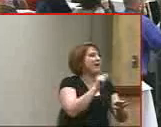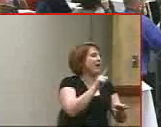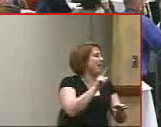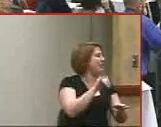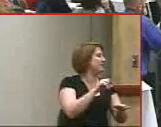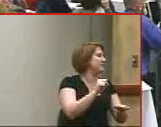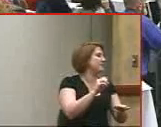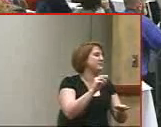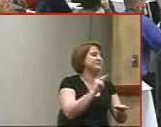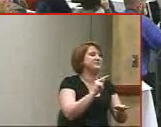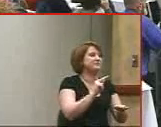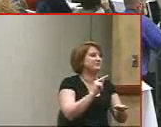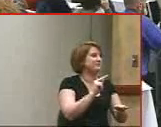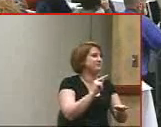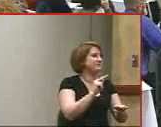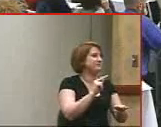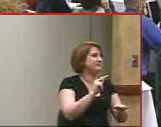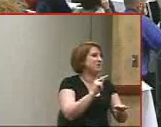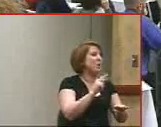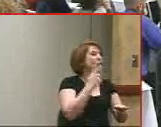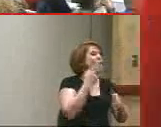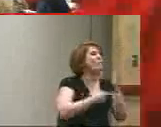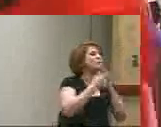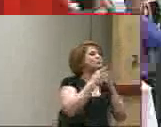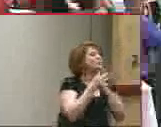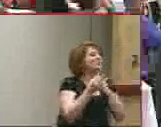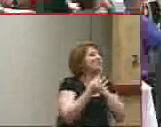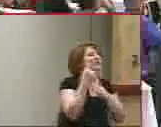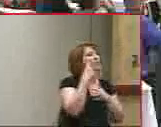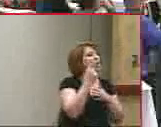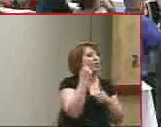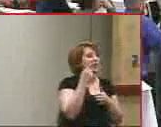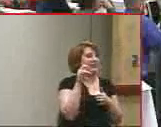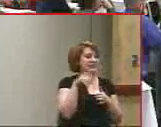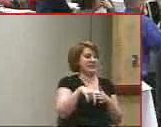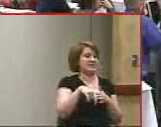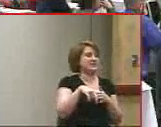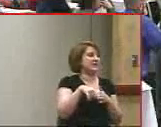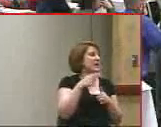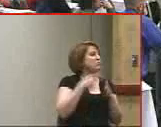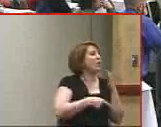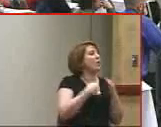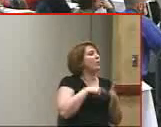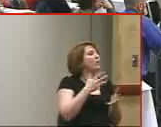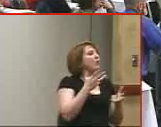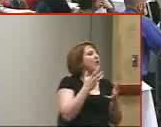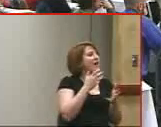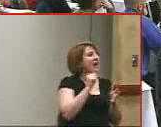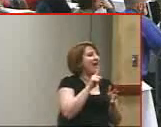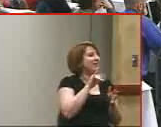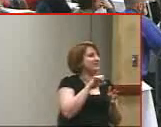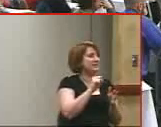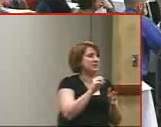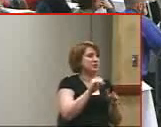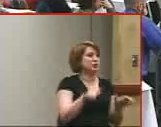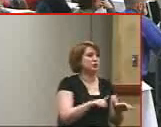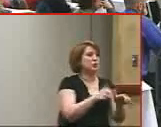What did you select for? Here's what we'd like Allison to do under these conditions.